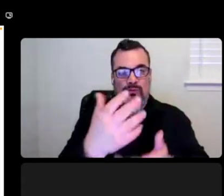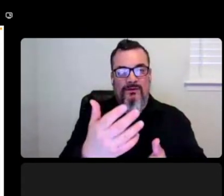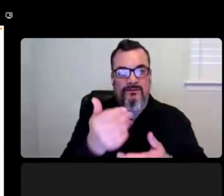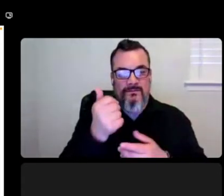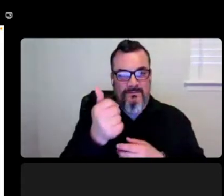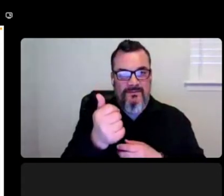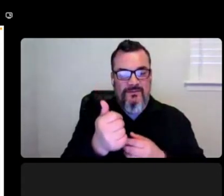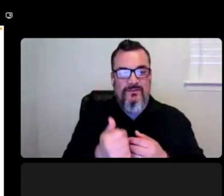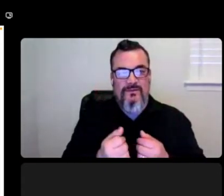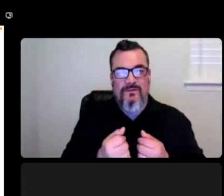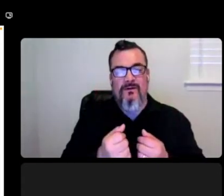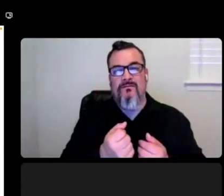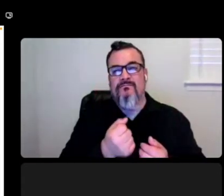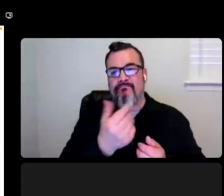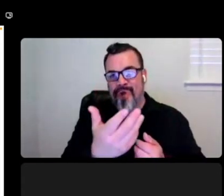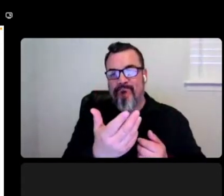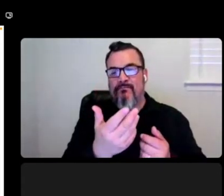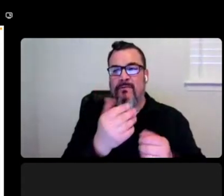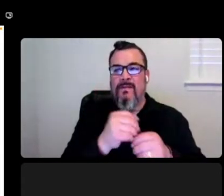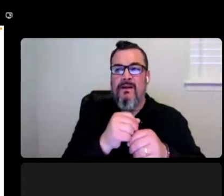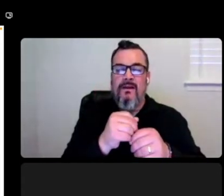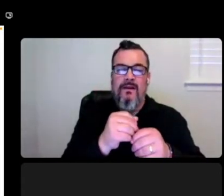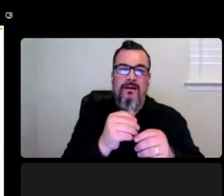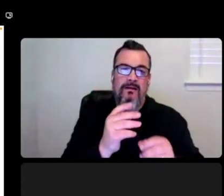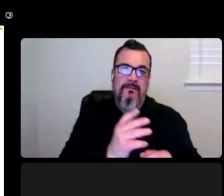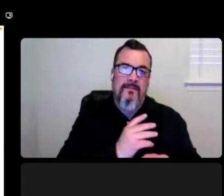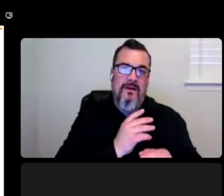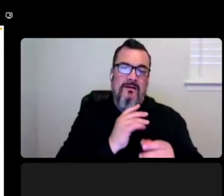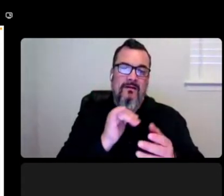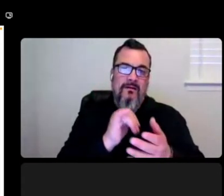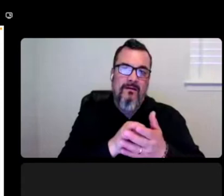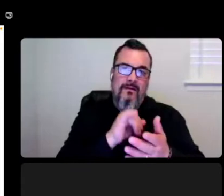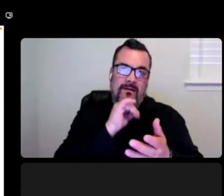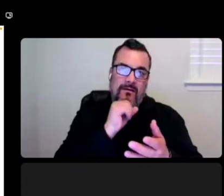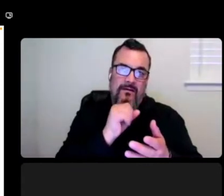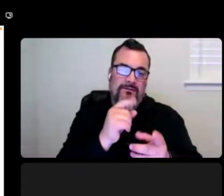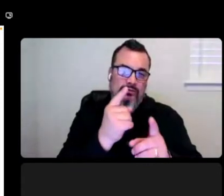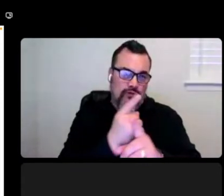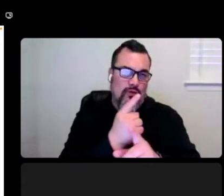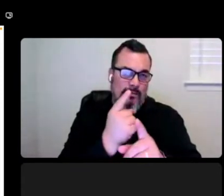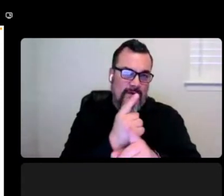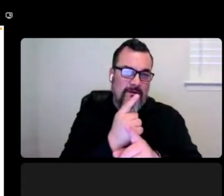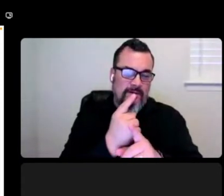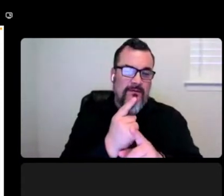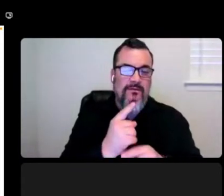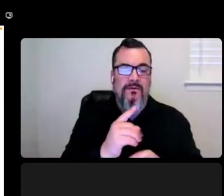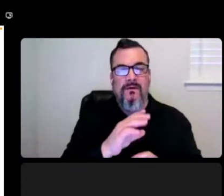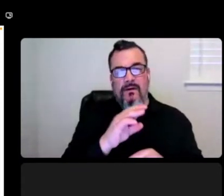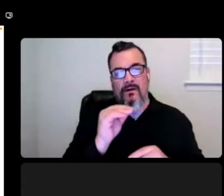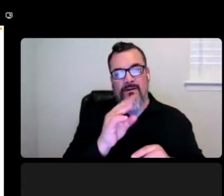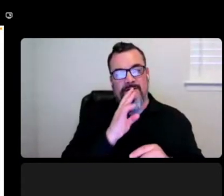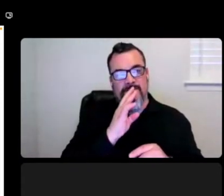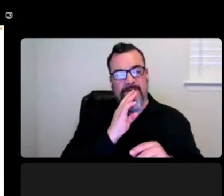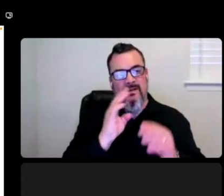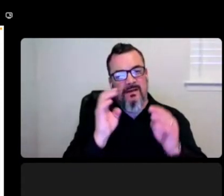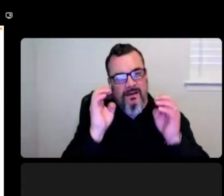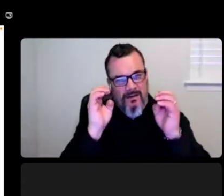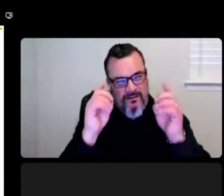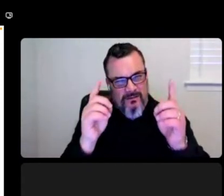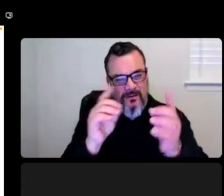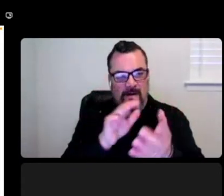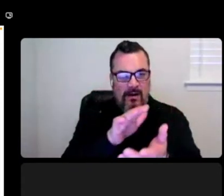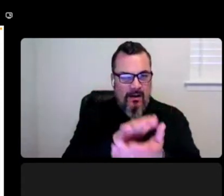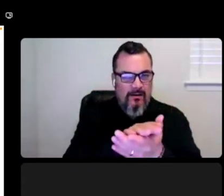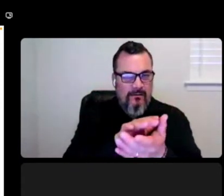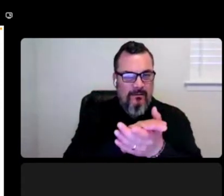Yeah. Speak in a manner that is appropriate and speak education